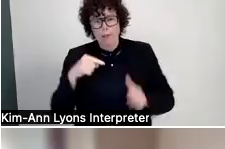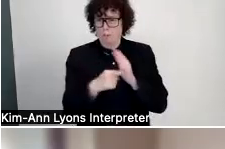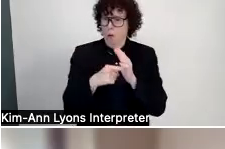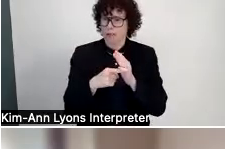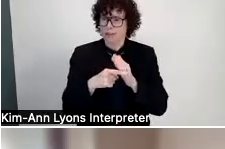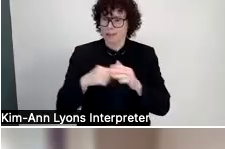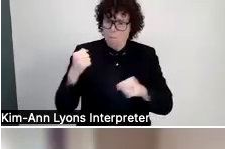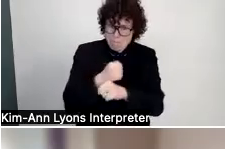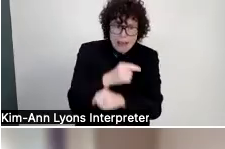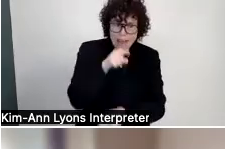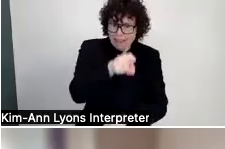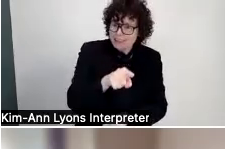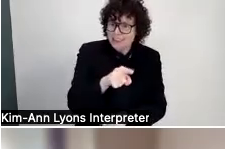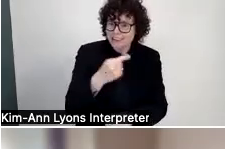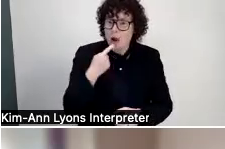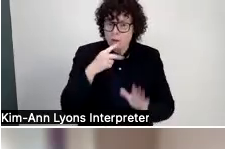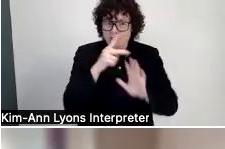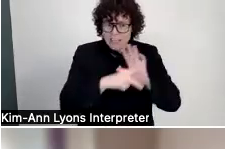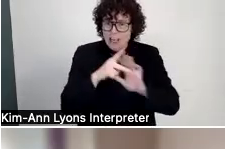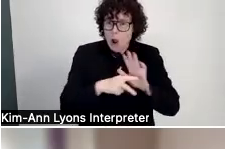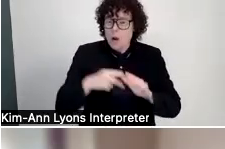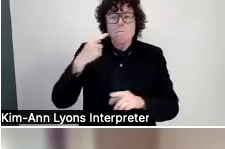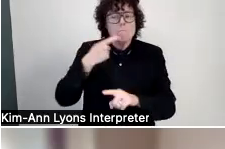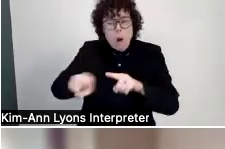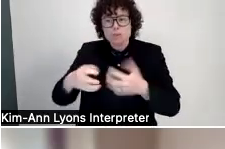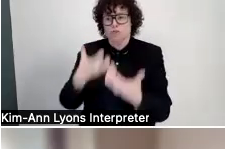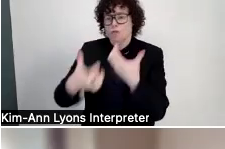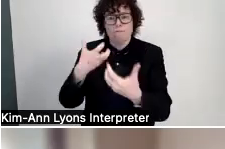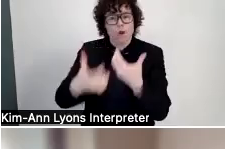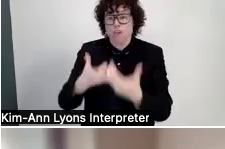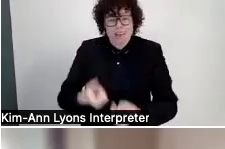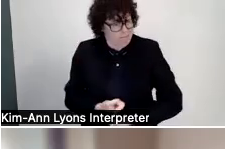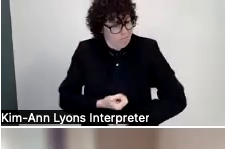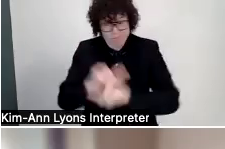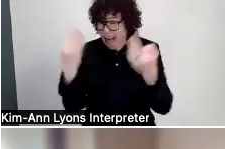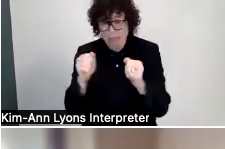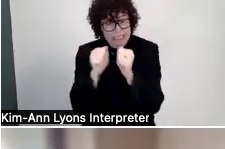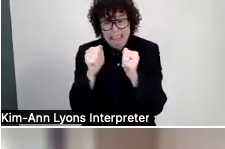teach anything about intellectual disability, and it is time for change. The National